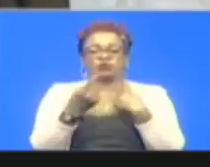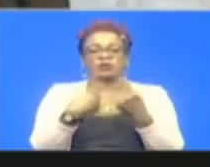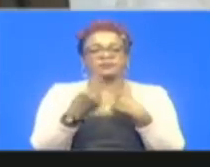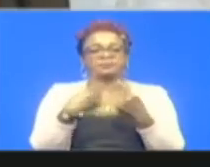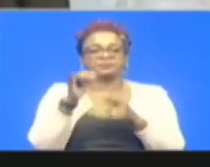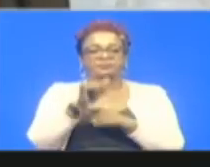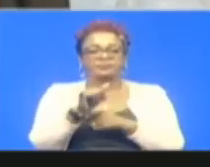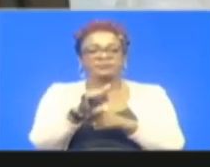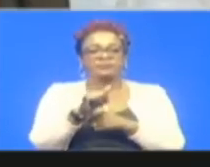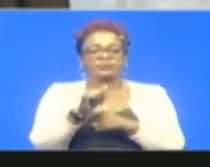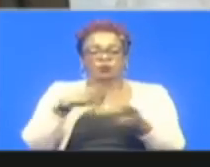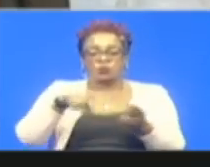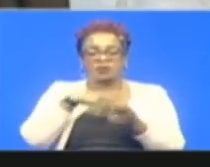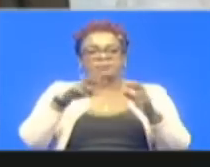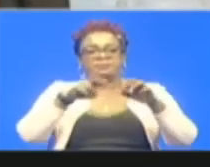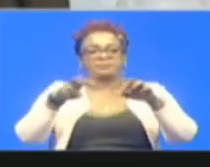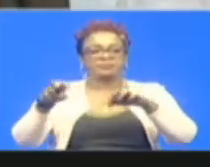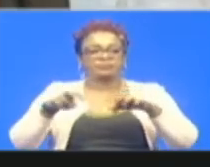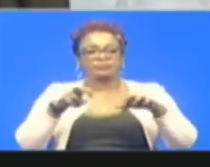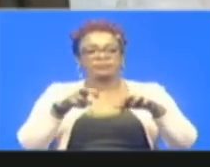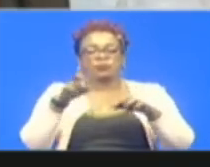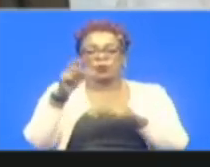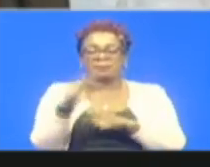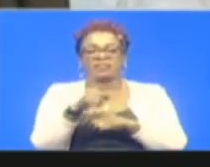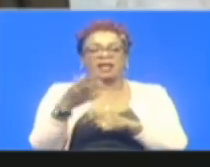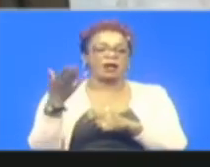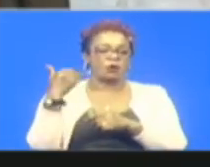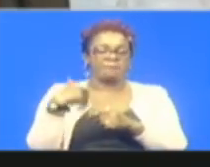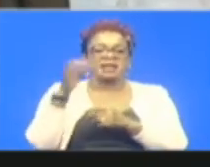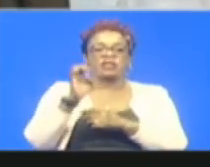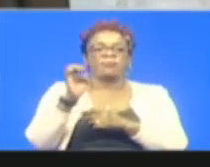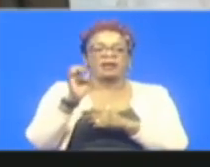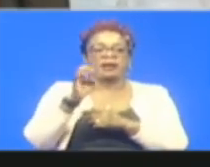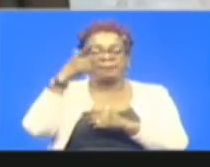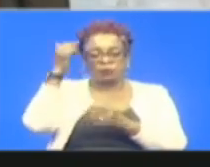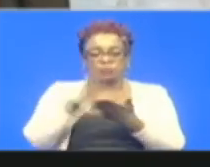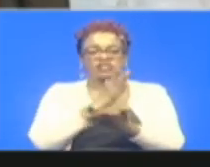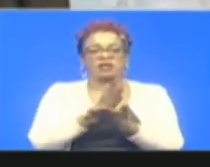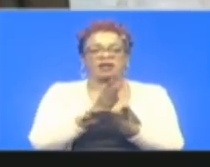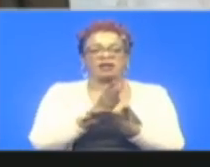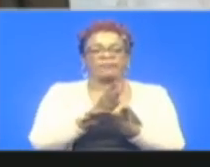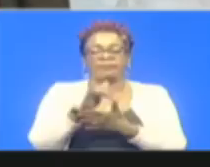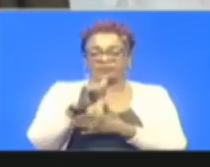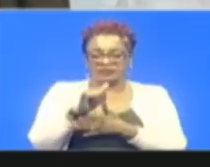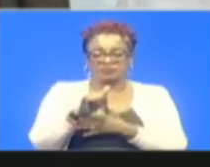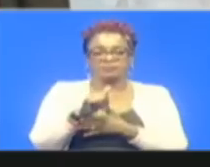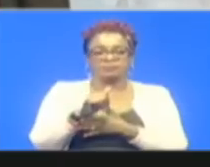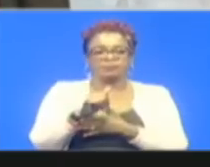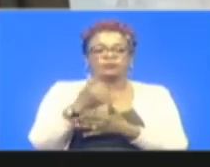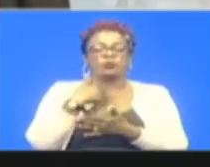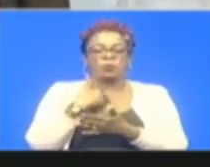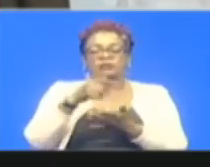that we are exploring. In fact, 1 month ago, I was in Ethiopia because we share this aquifer's crown water. We want to